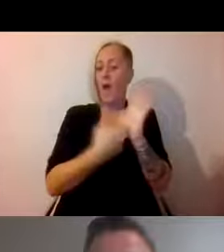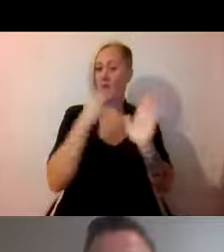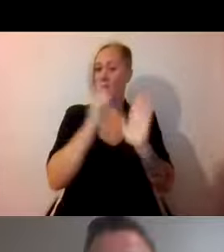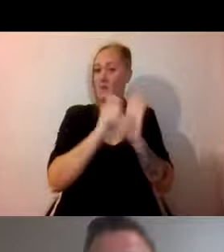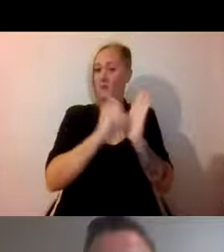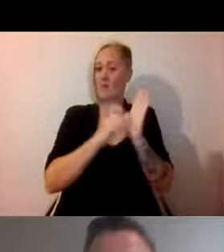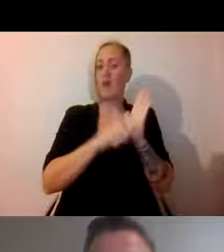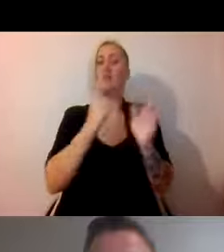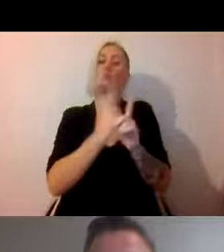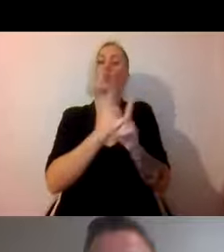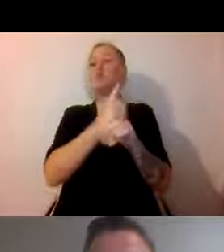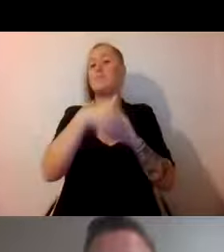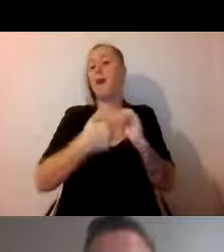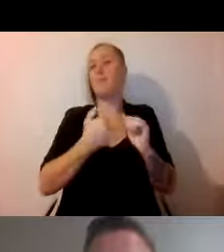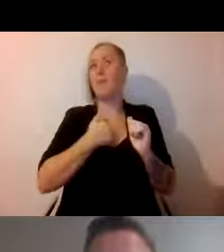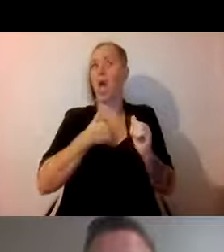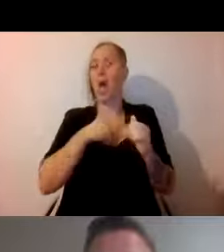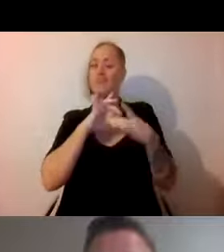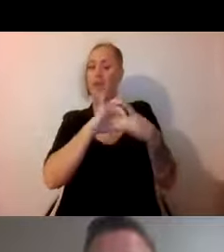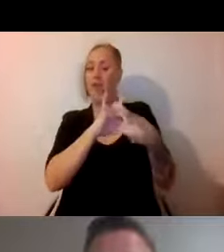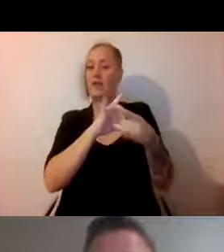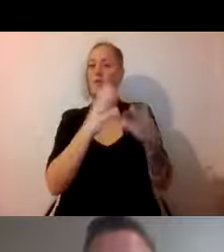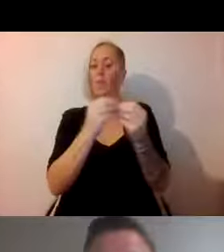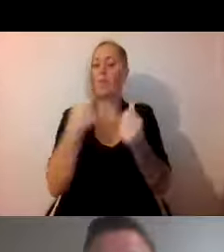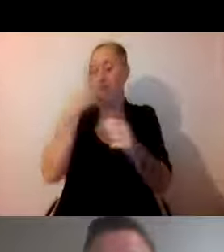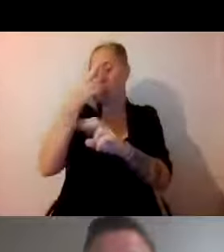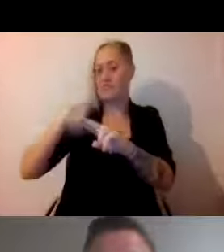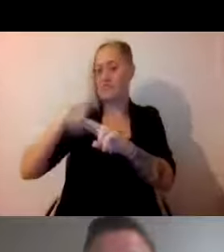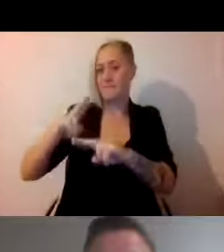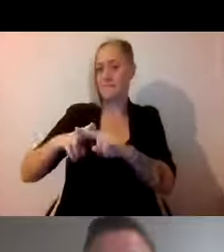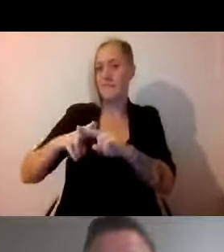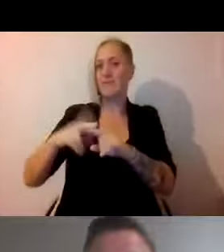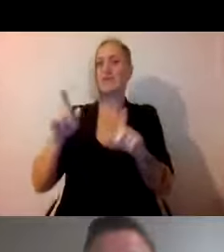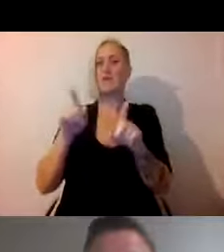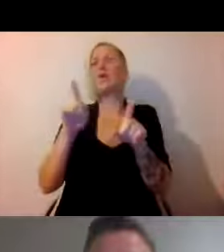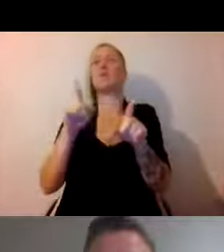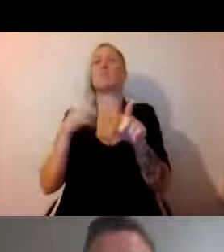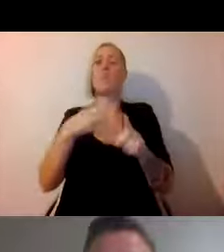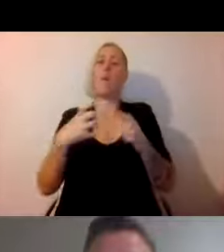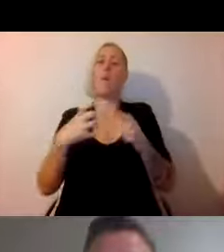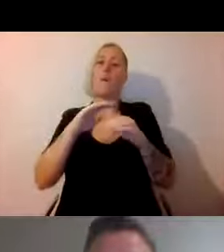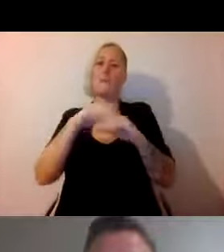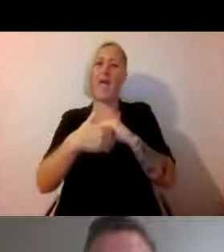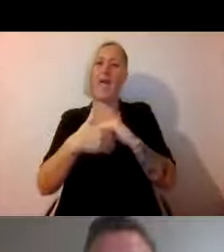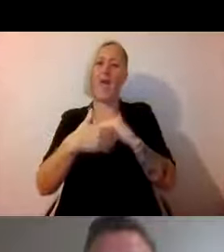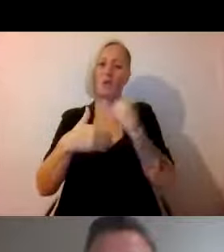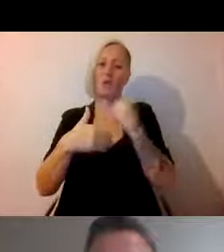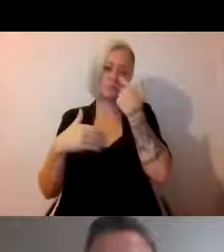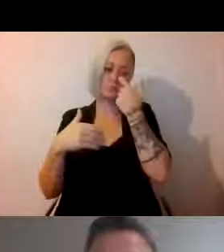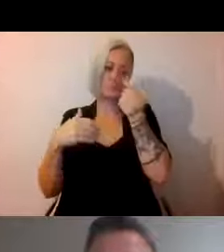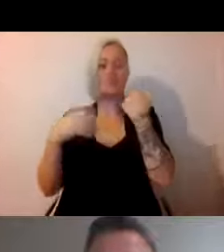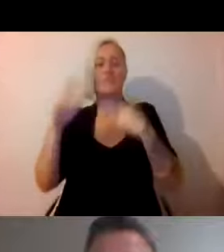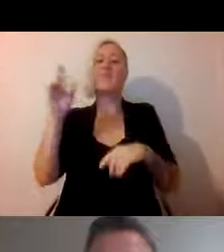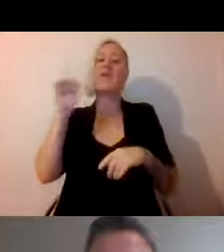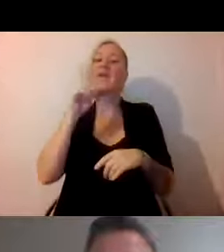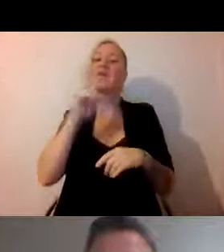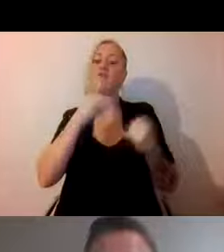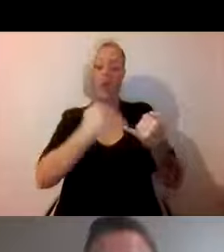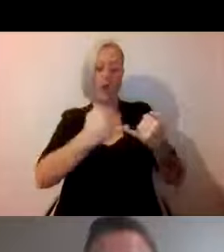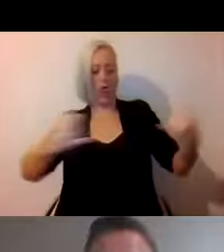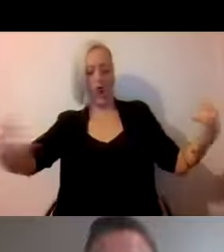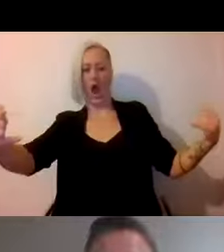them, and more broadly about the idea of the hearing line, which is basically a cultural boundary or barrier that exists